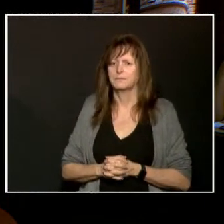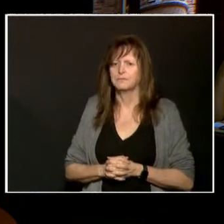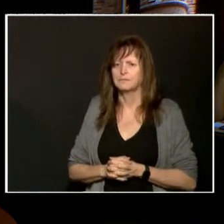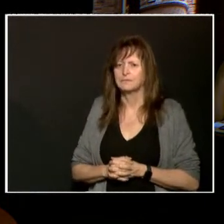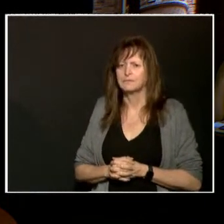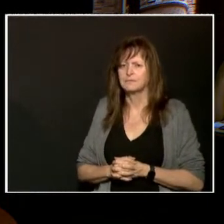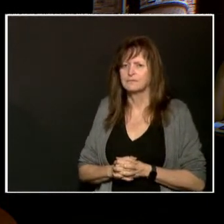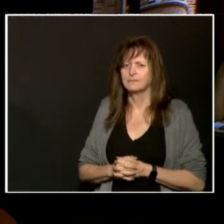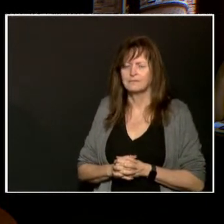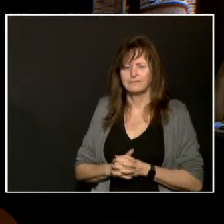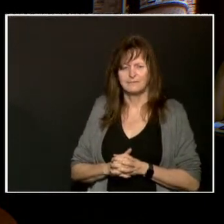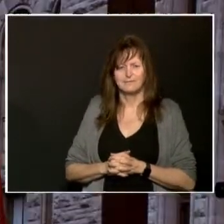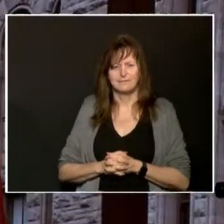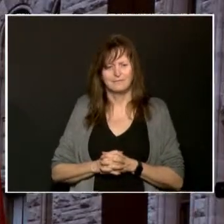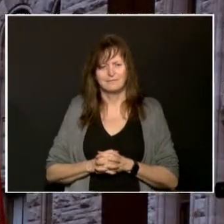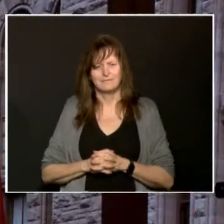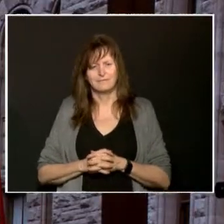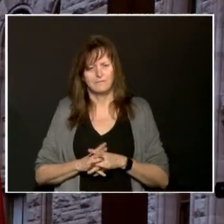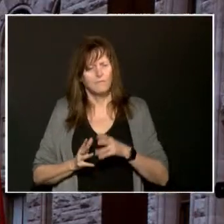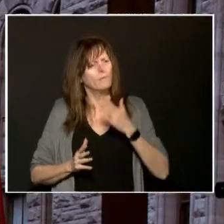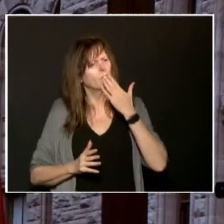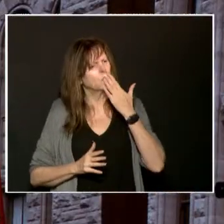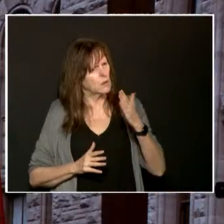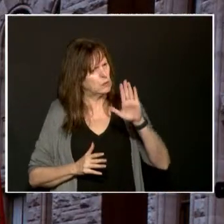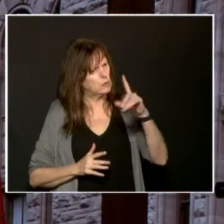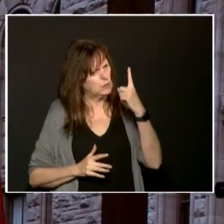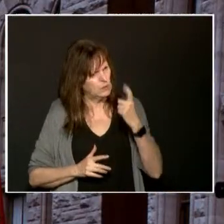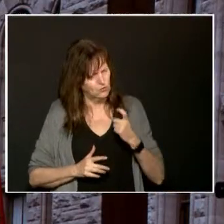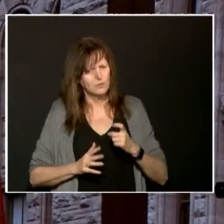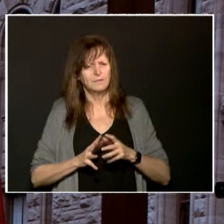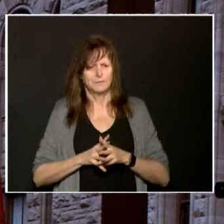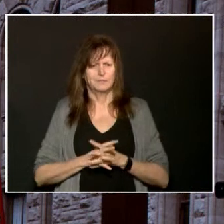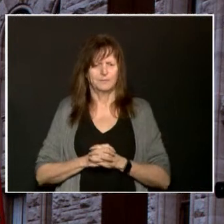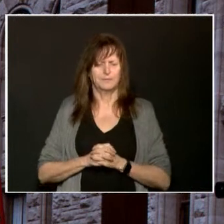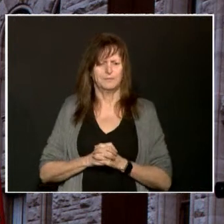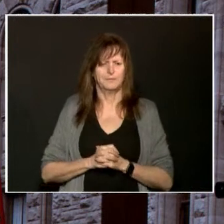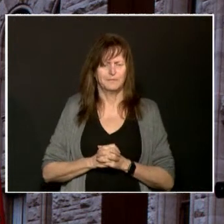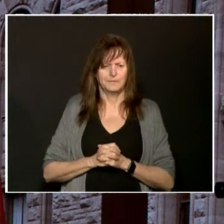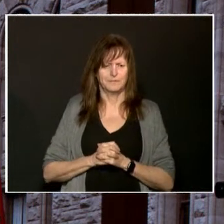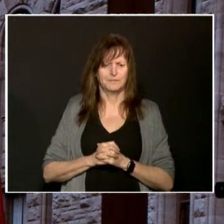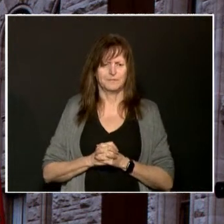Thank you. Thanks for the question. I